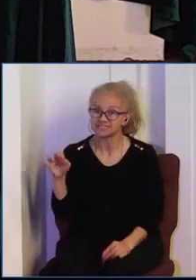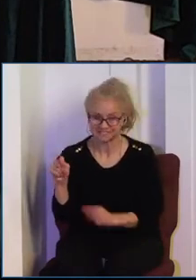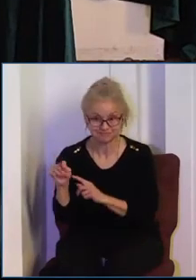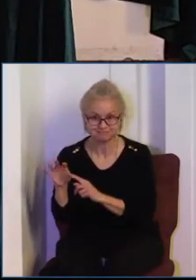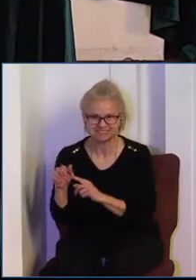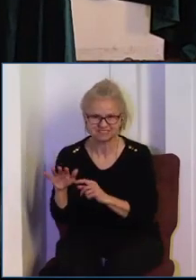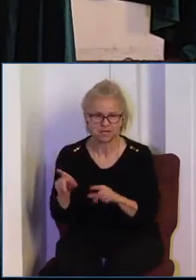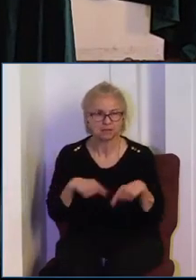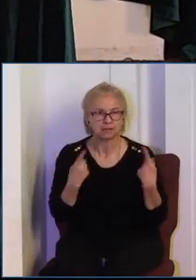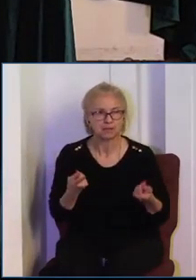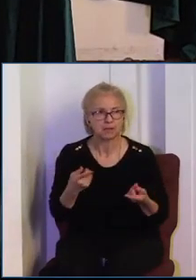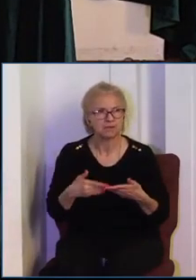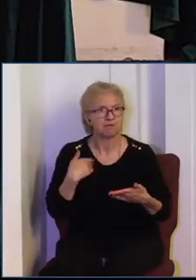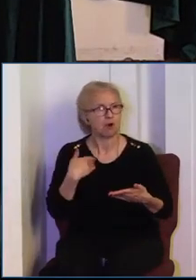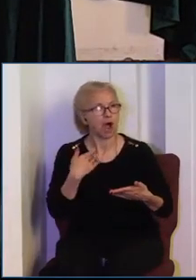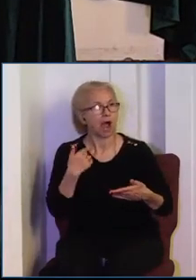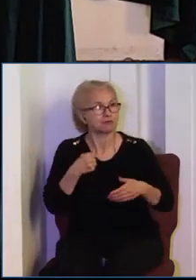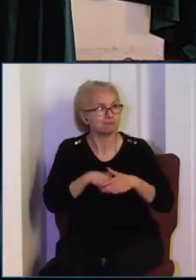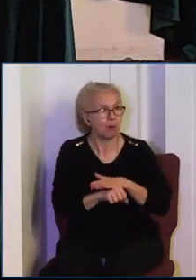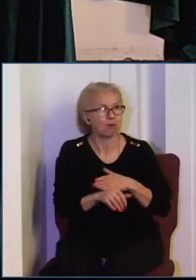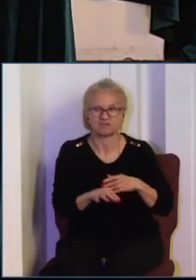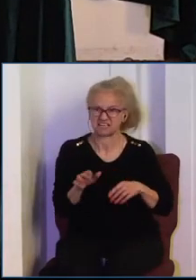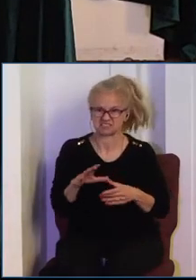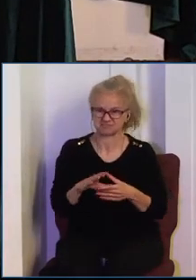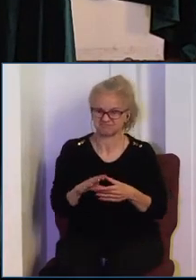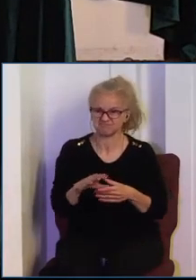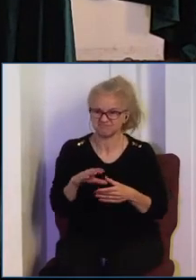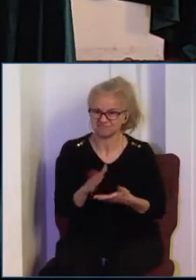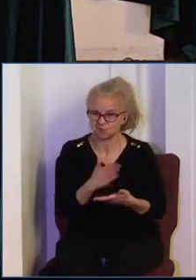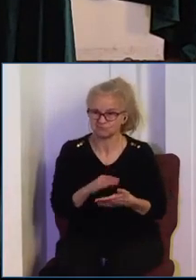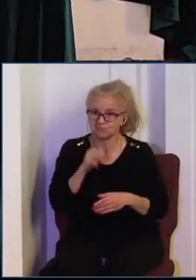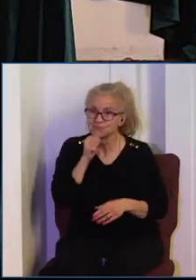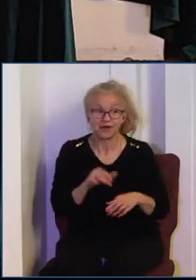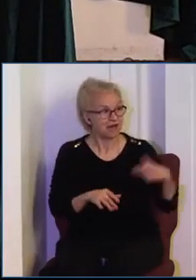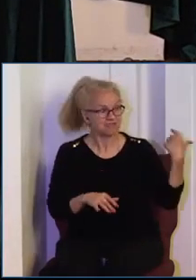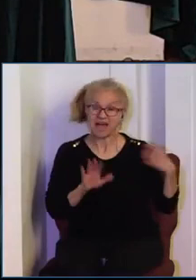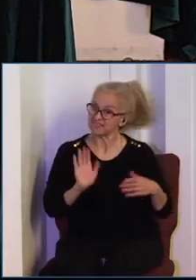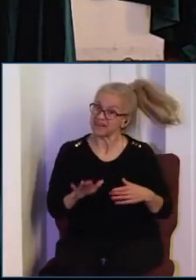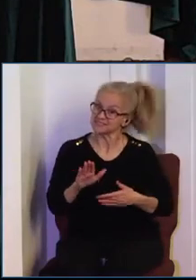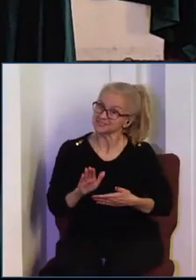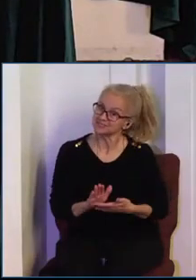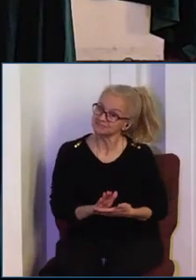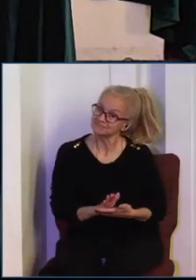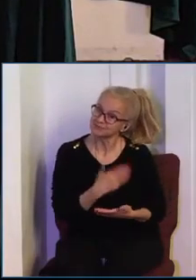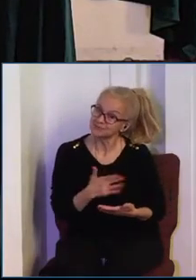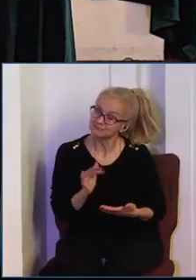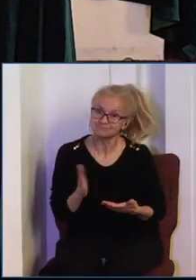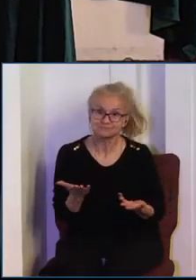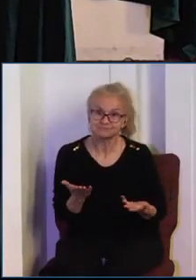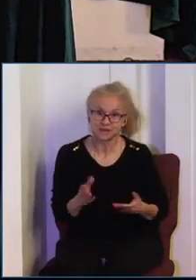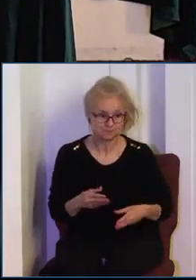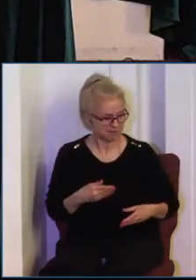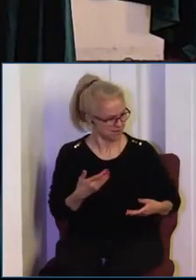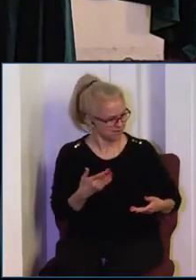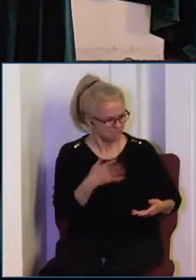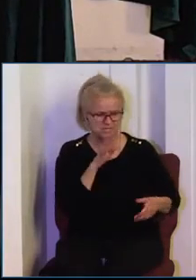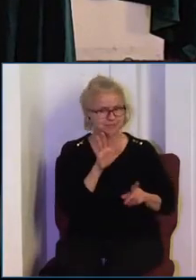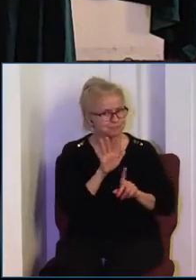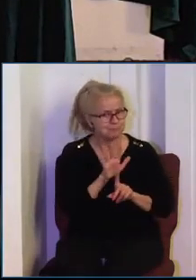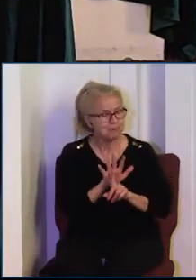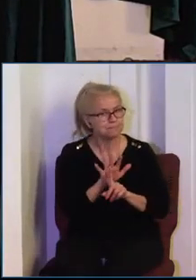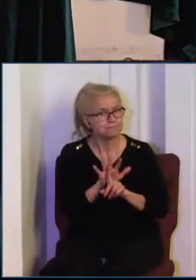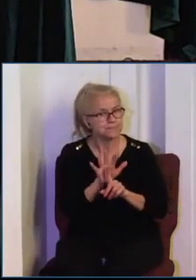was before I was even born, but it is a song that has been very